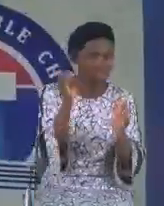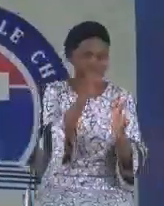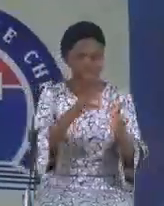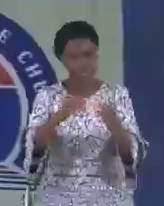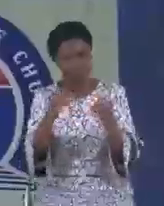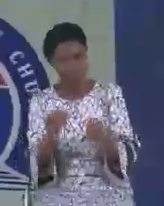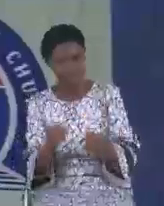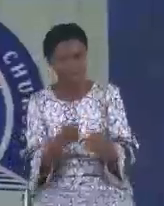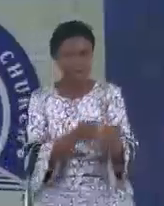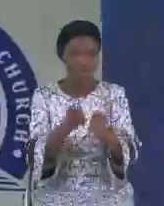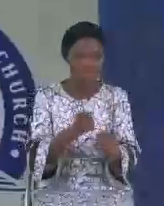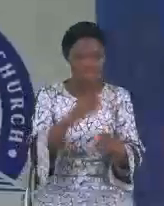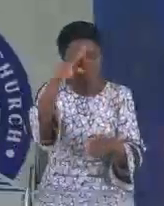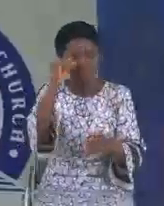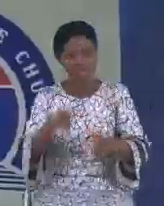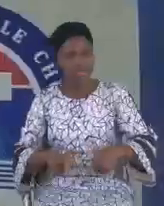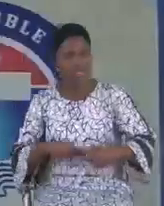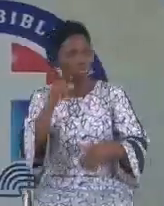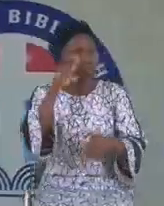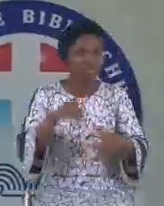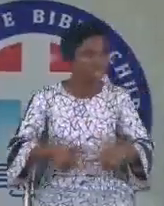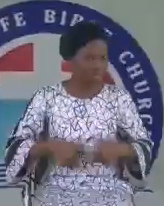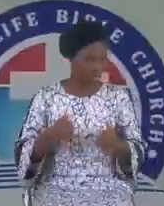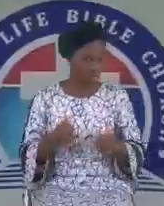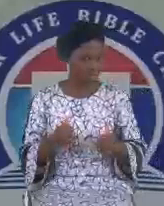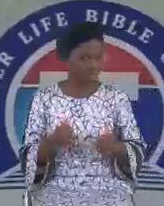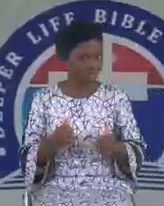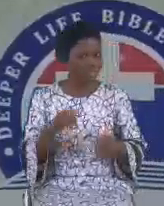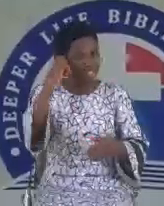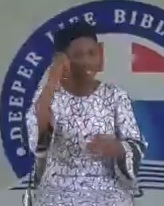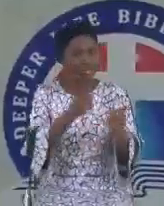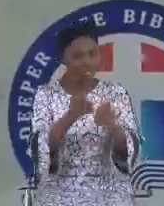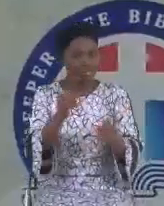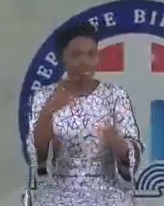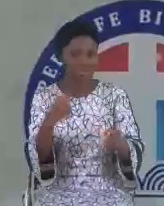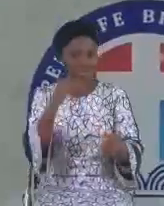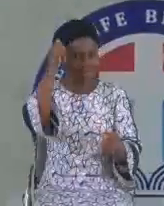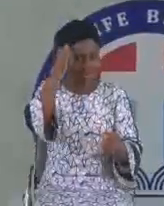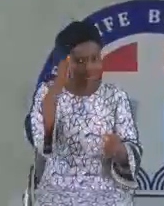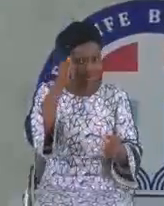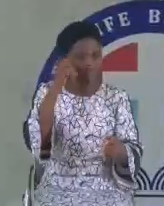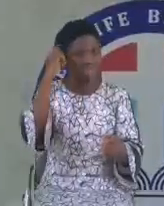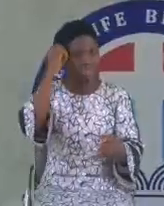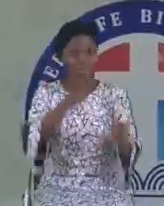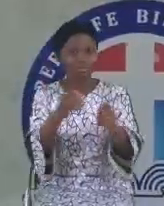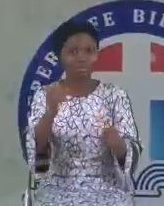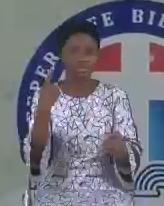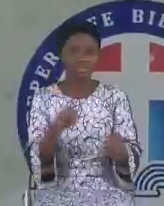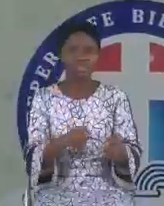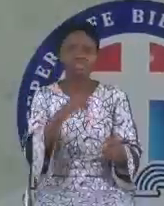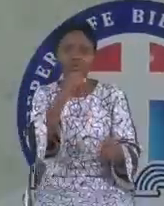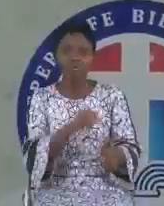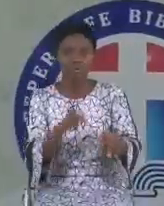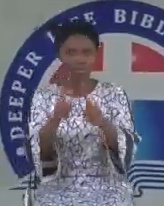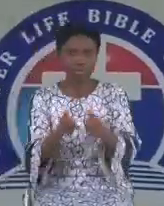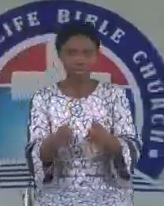men's life, women's lives. It controls the adult. It controls the aged. If he wants to control